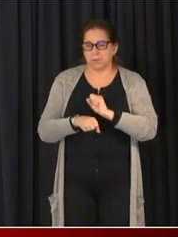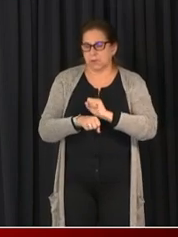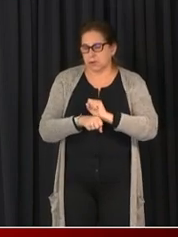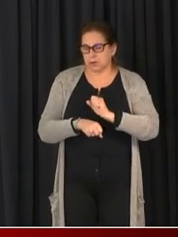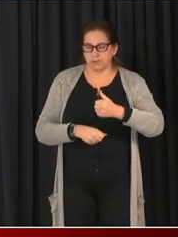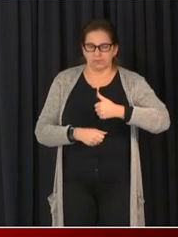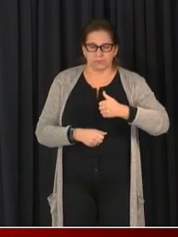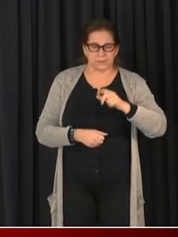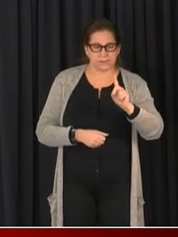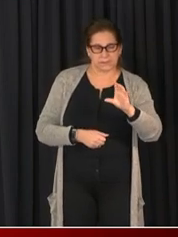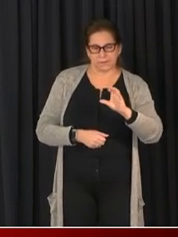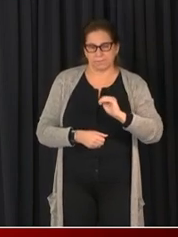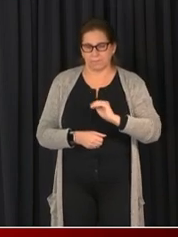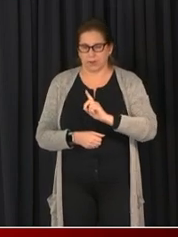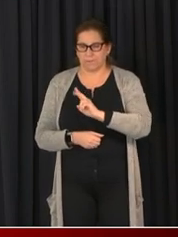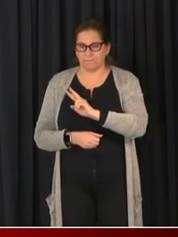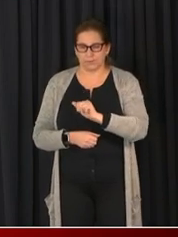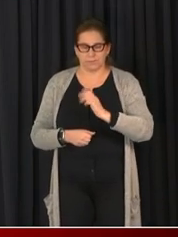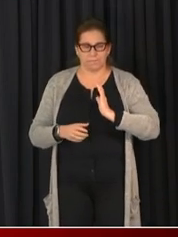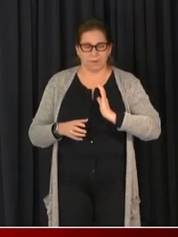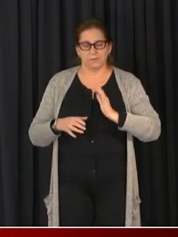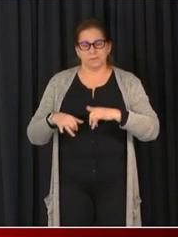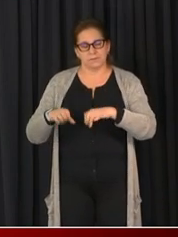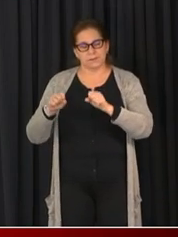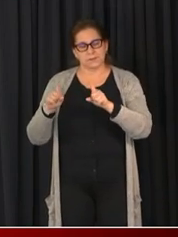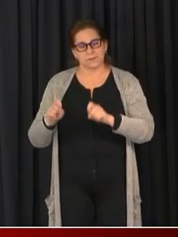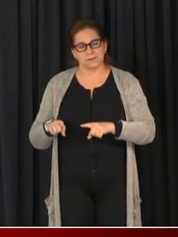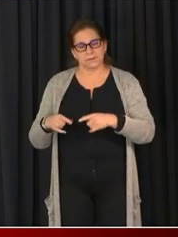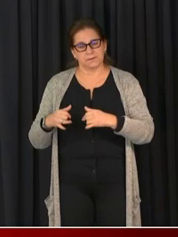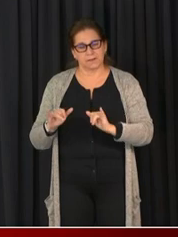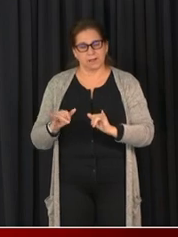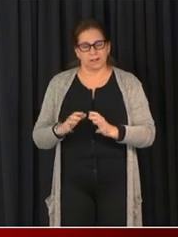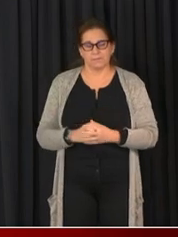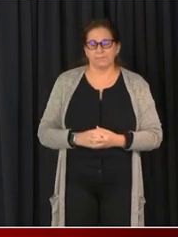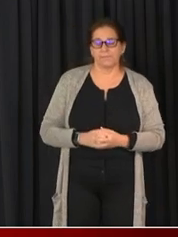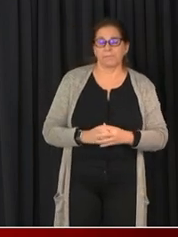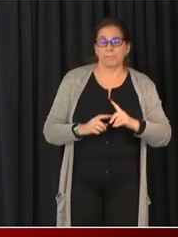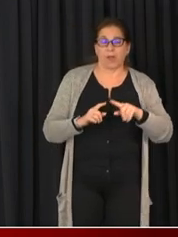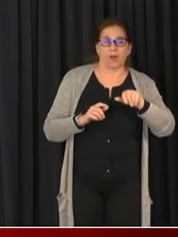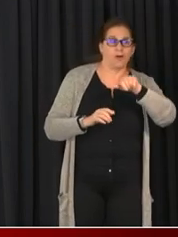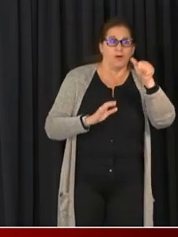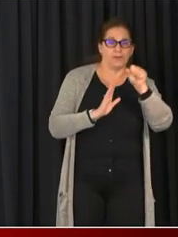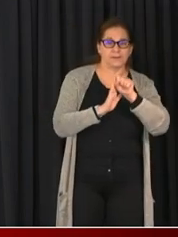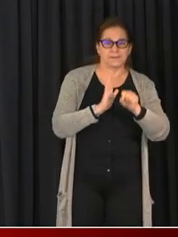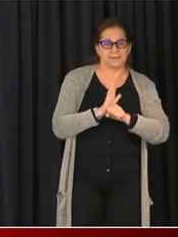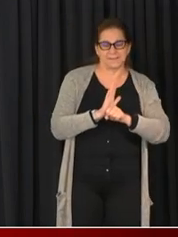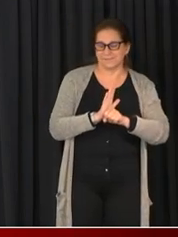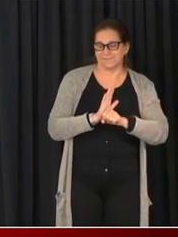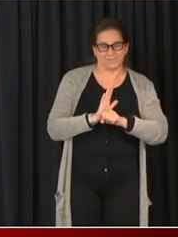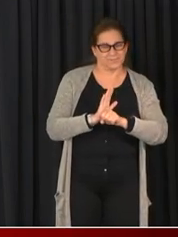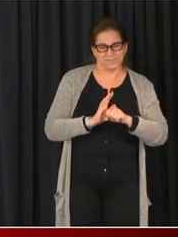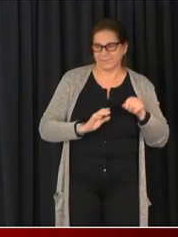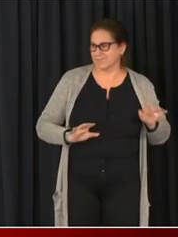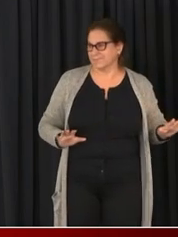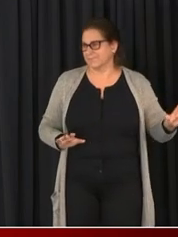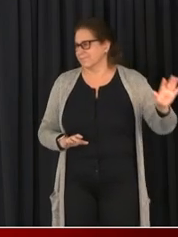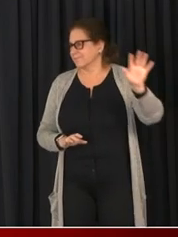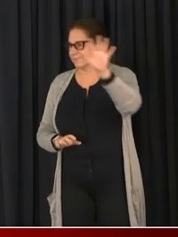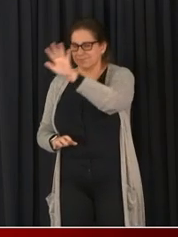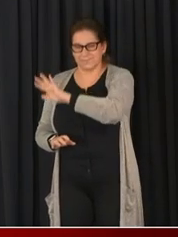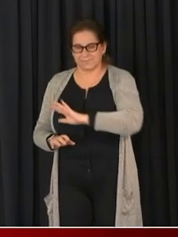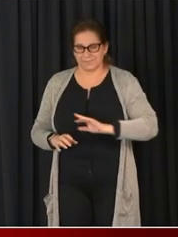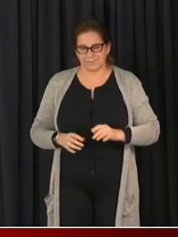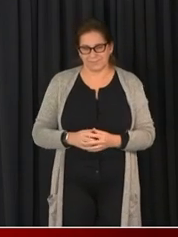results of their second test, as long as they don't have symptoms and as long as they weren't in close contact with a positive